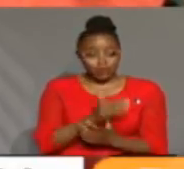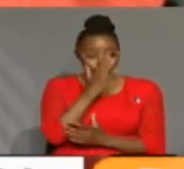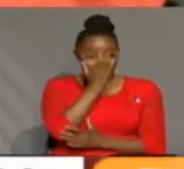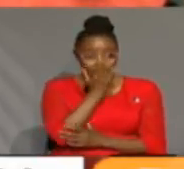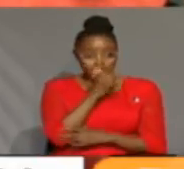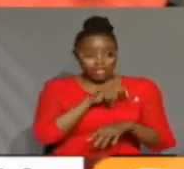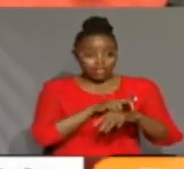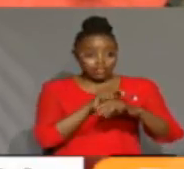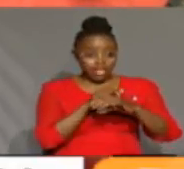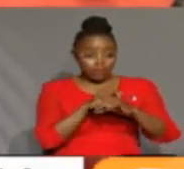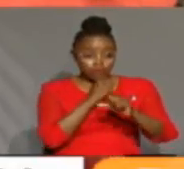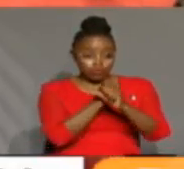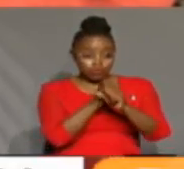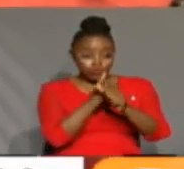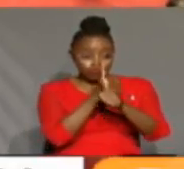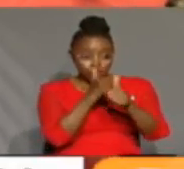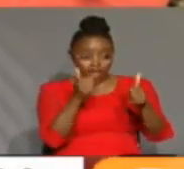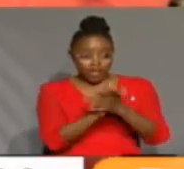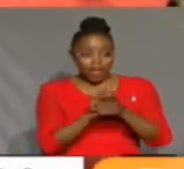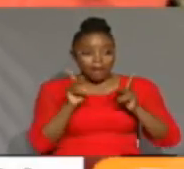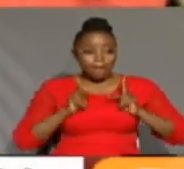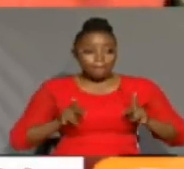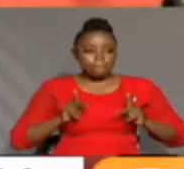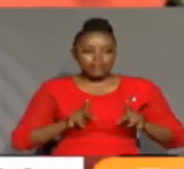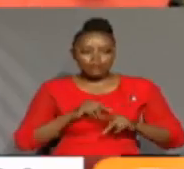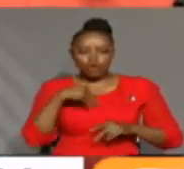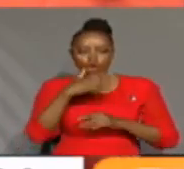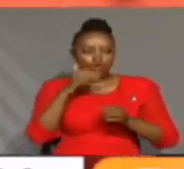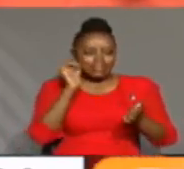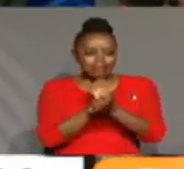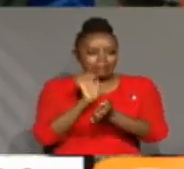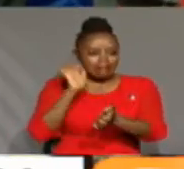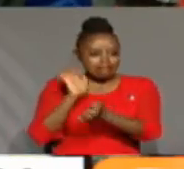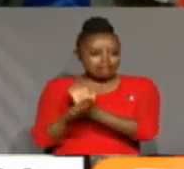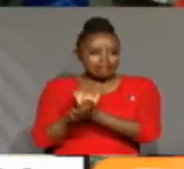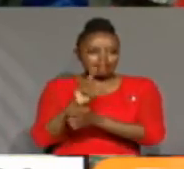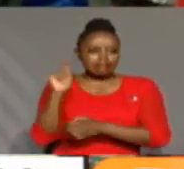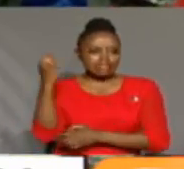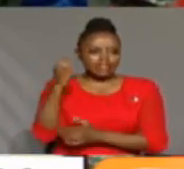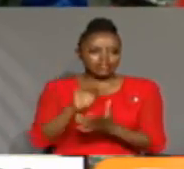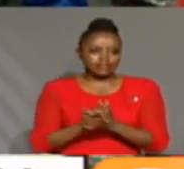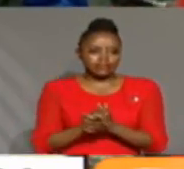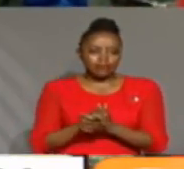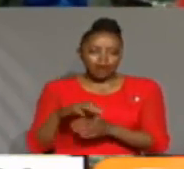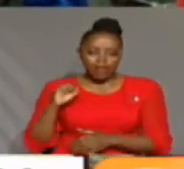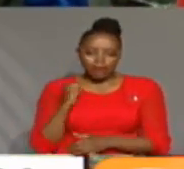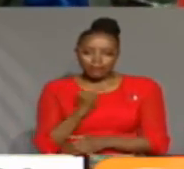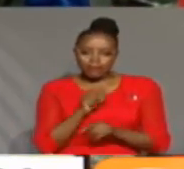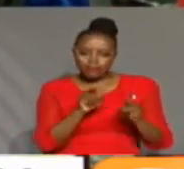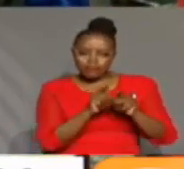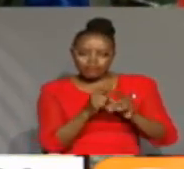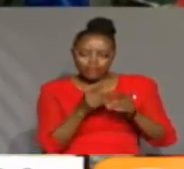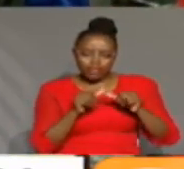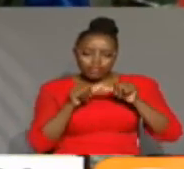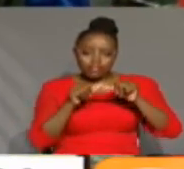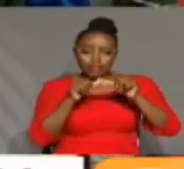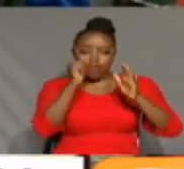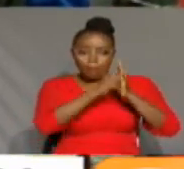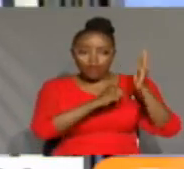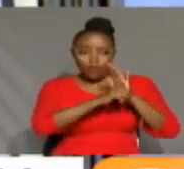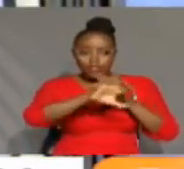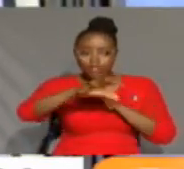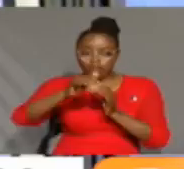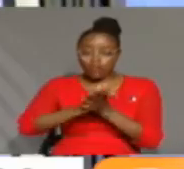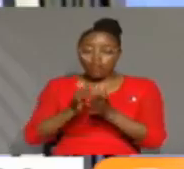because when you do well, people penalize you in Kenya. Senators also cast doubt on the sustainability of Makueni